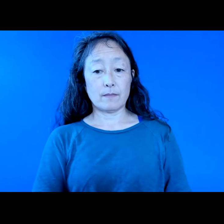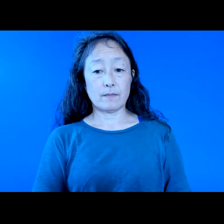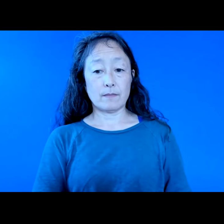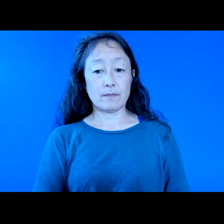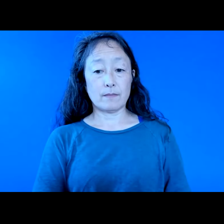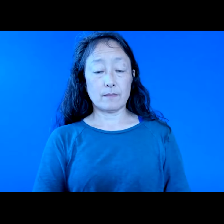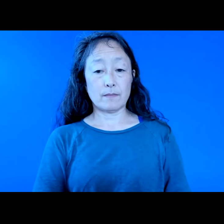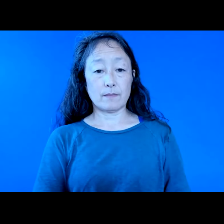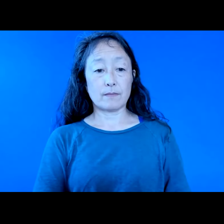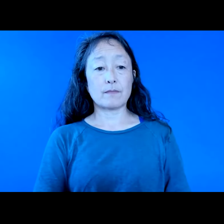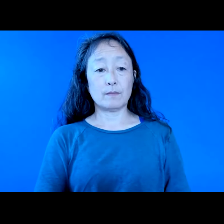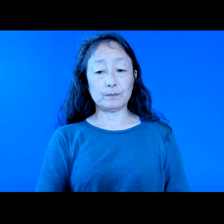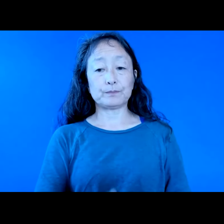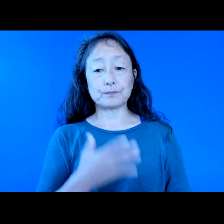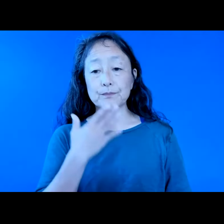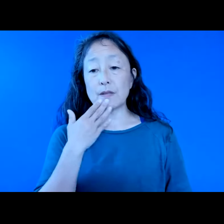Thank you.